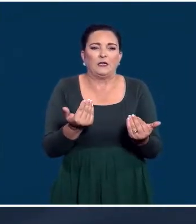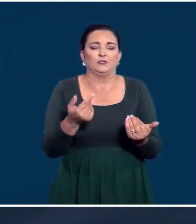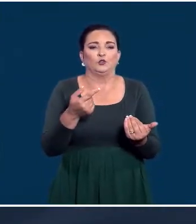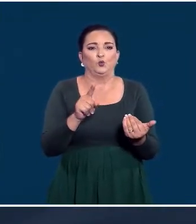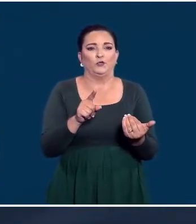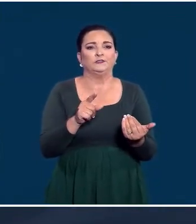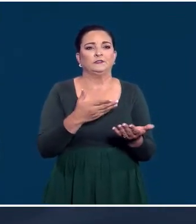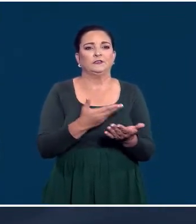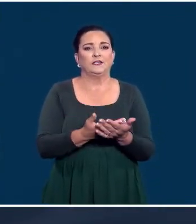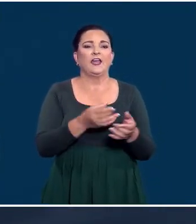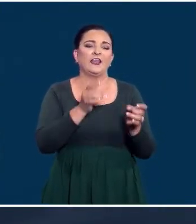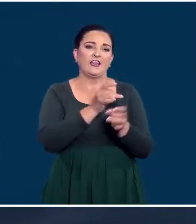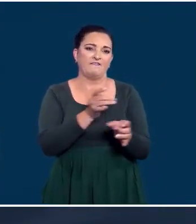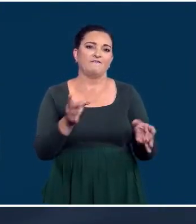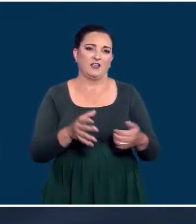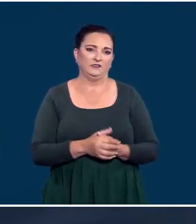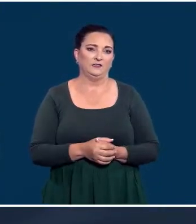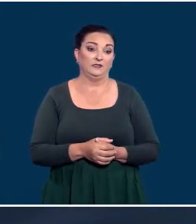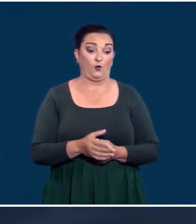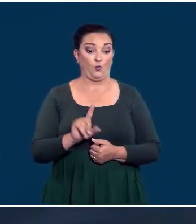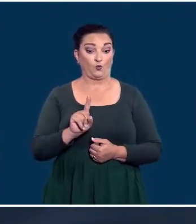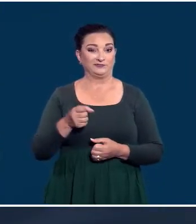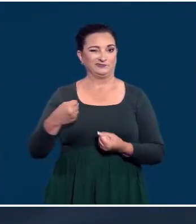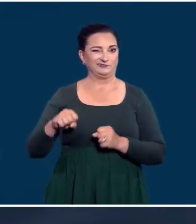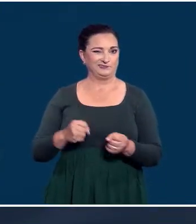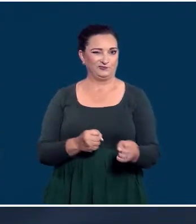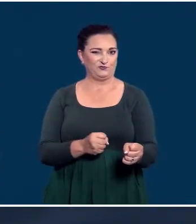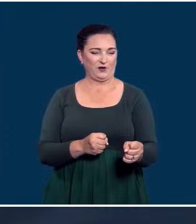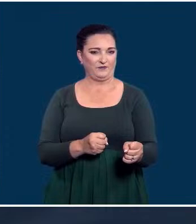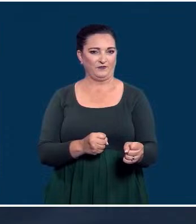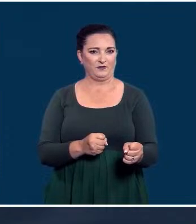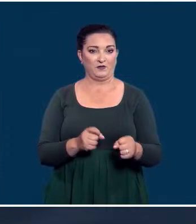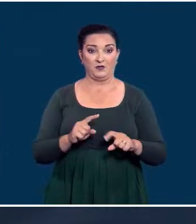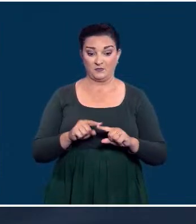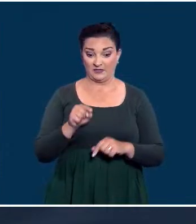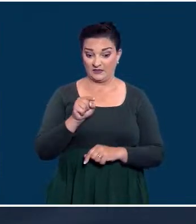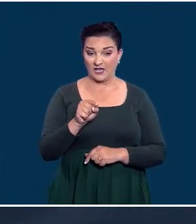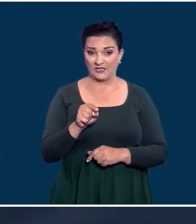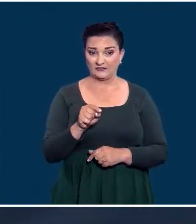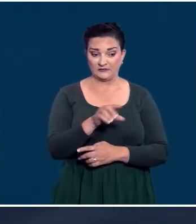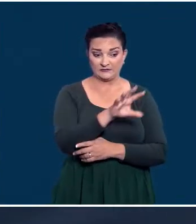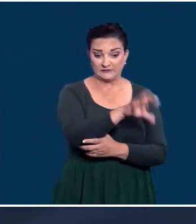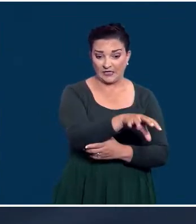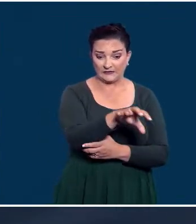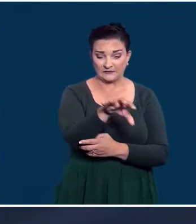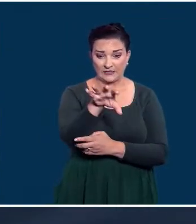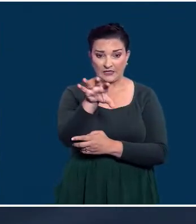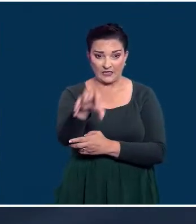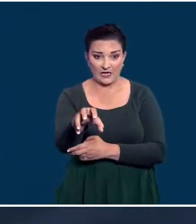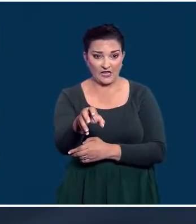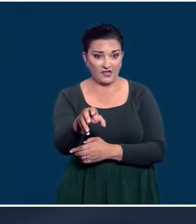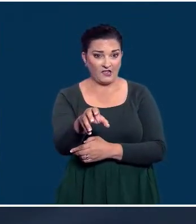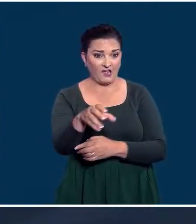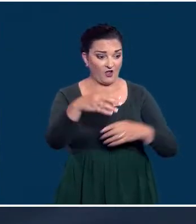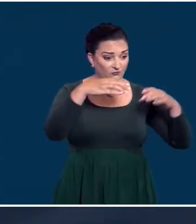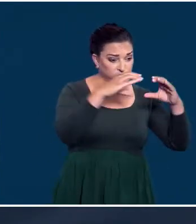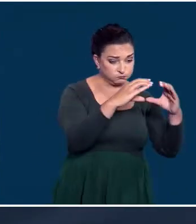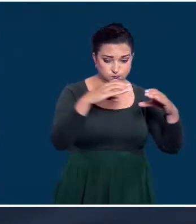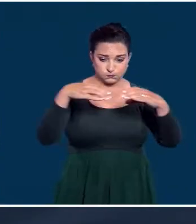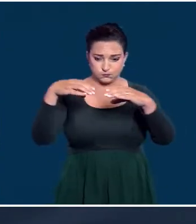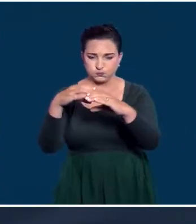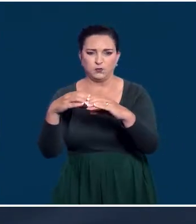that drives that. And so we do not target sectors. Our job is